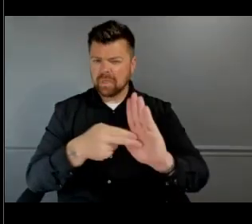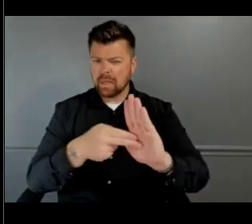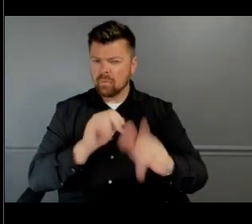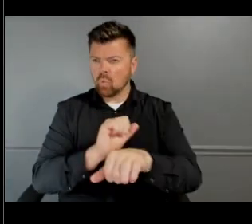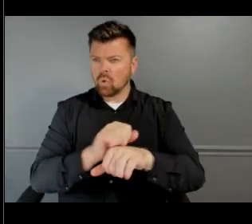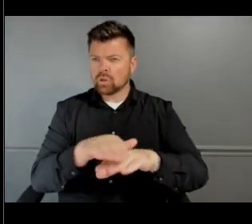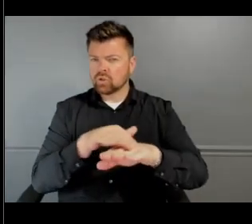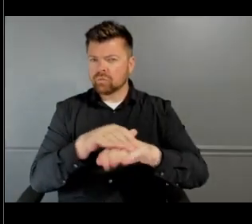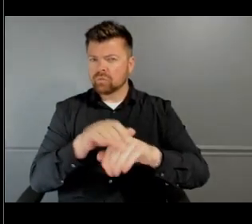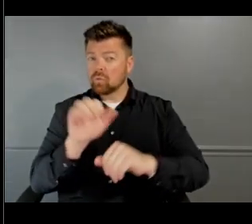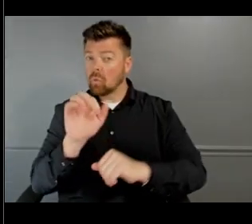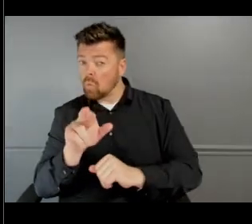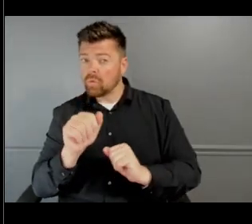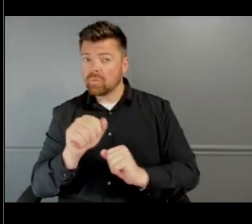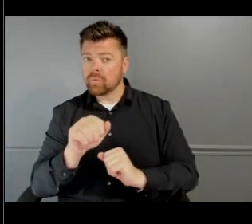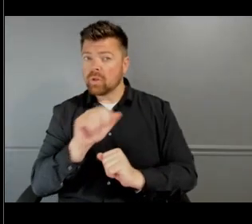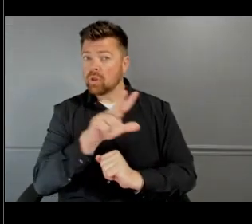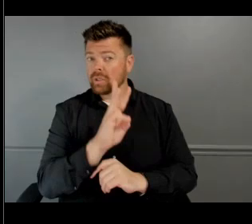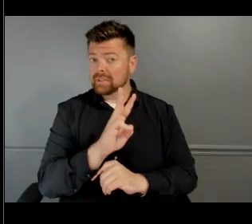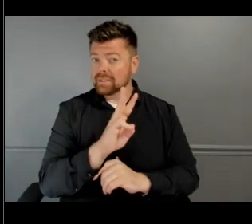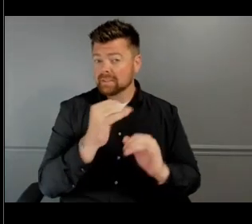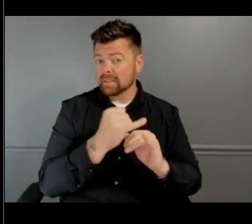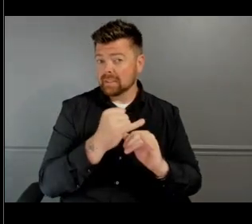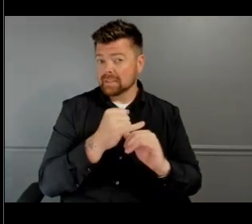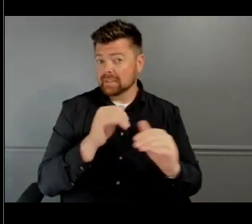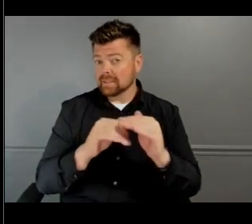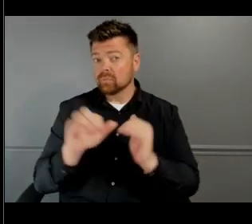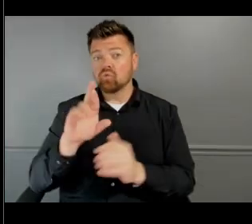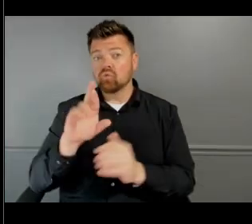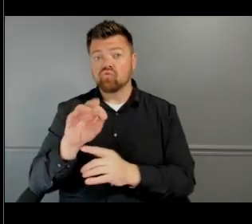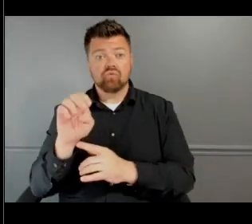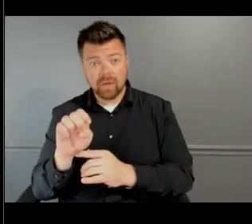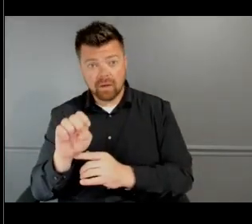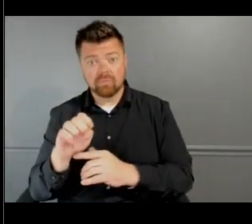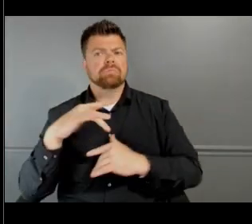or would the 36-inch accessible route clearance be required?